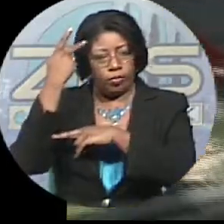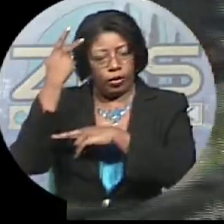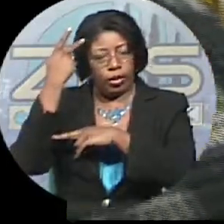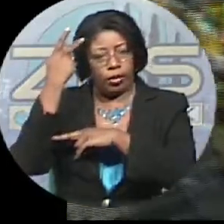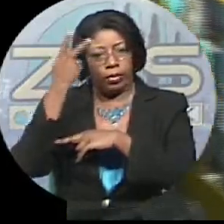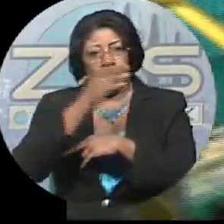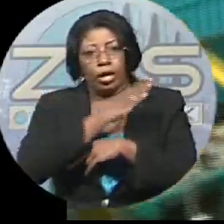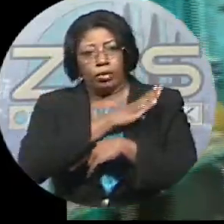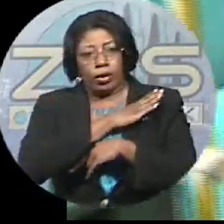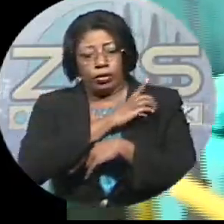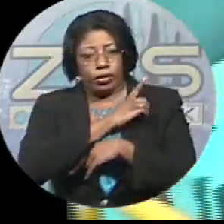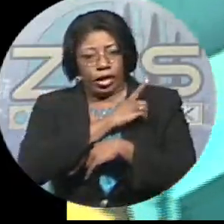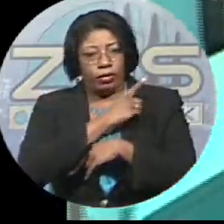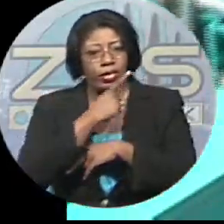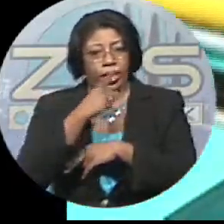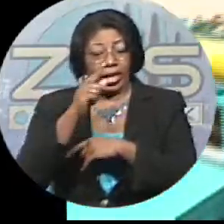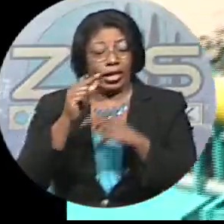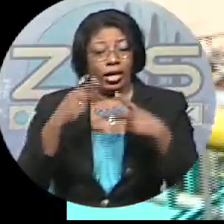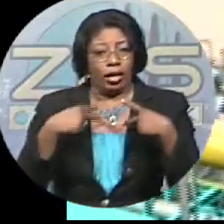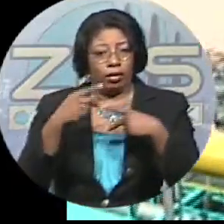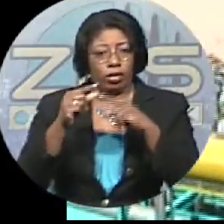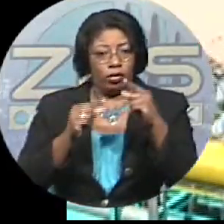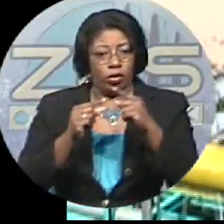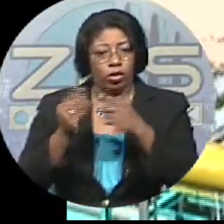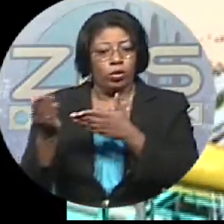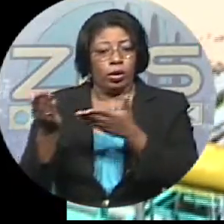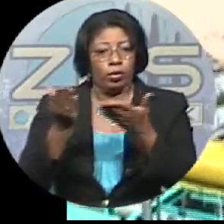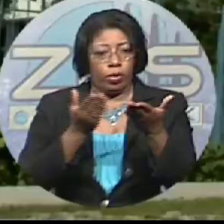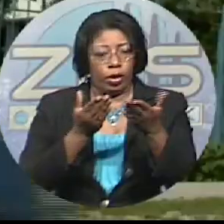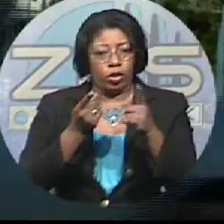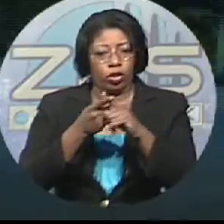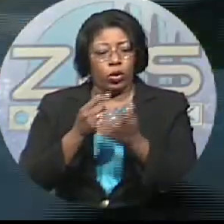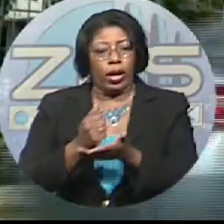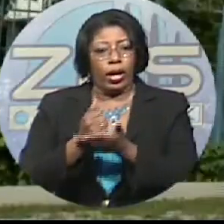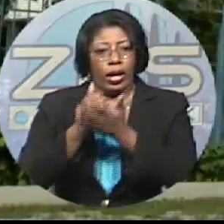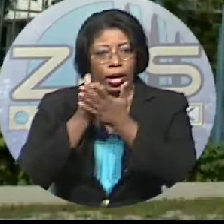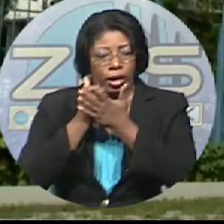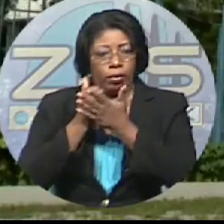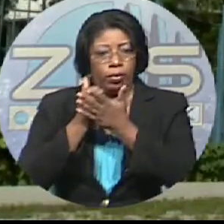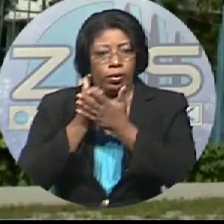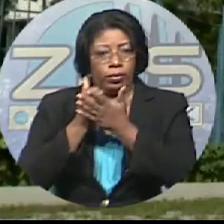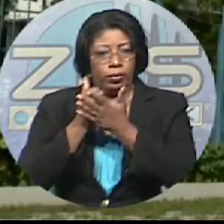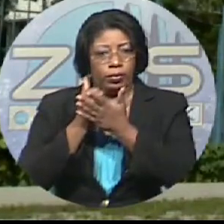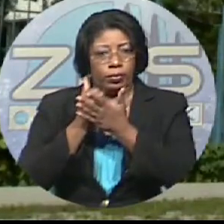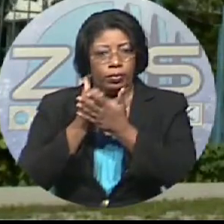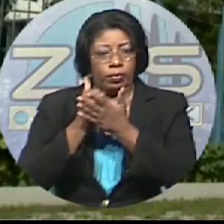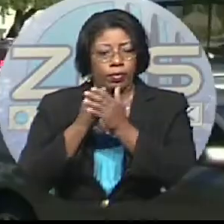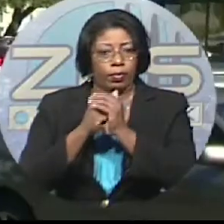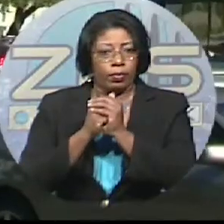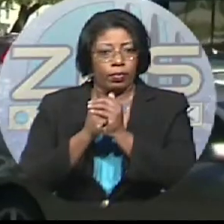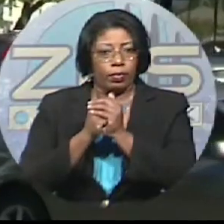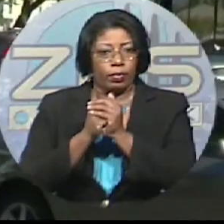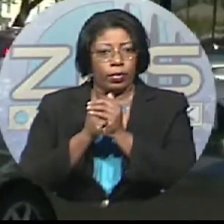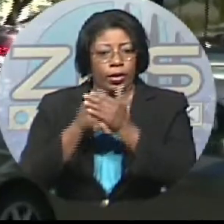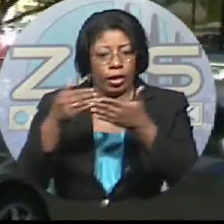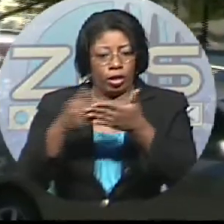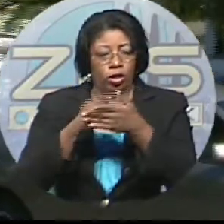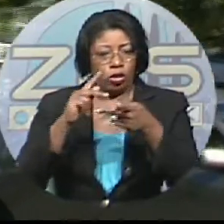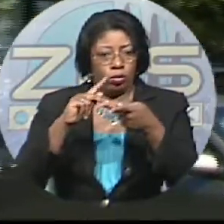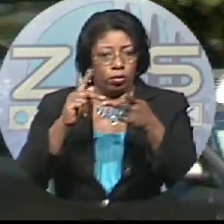Davis, says generators are being bought to alleviate the strain on the two power stations, but in the interim, the new partners